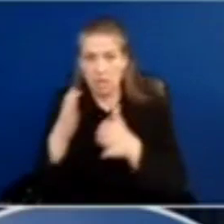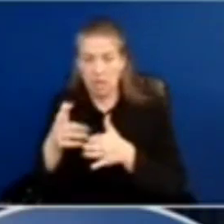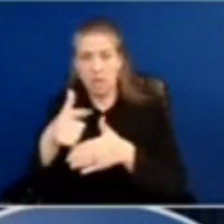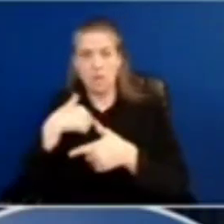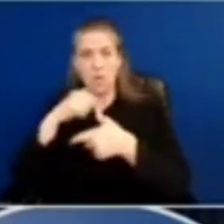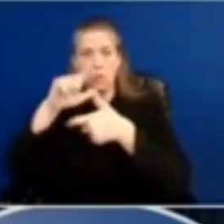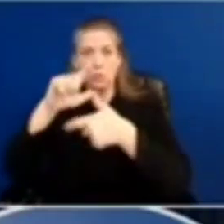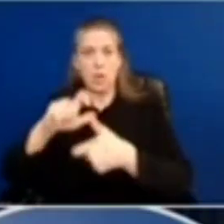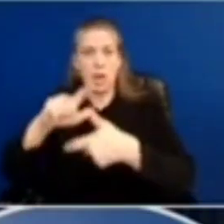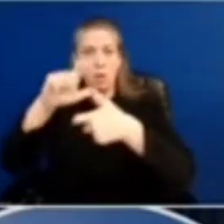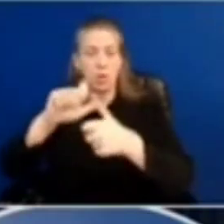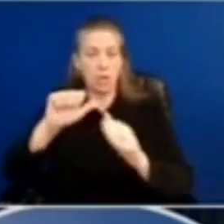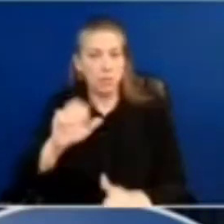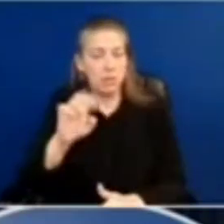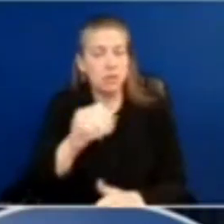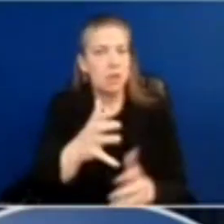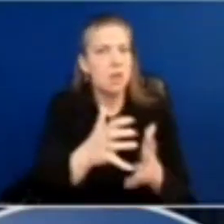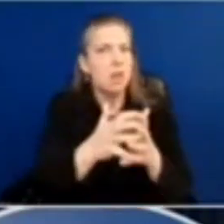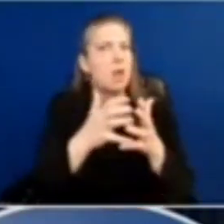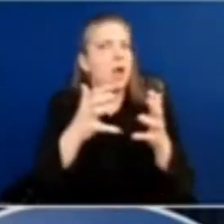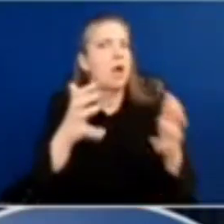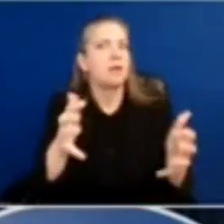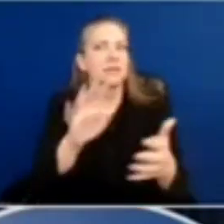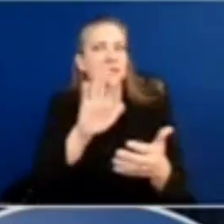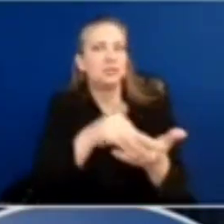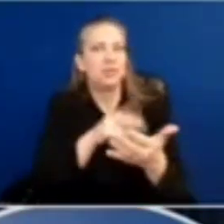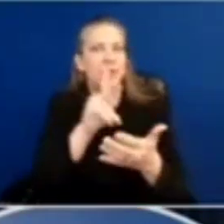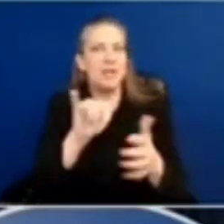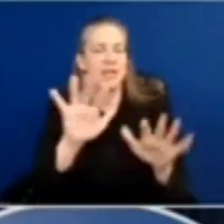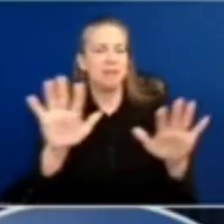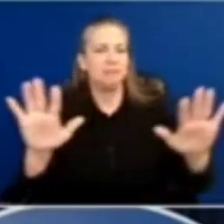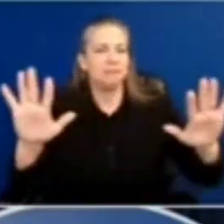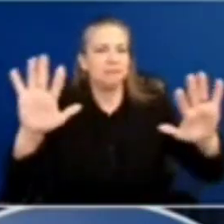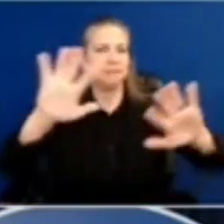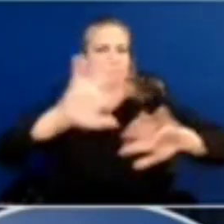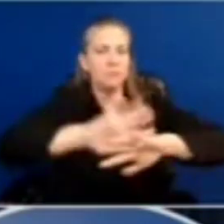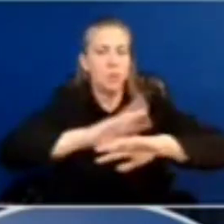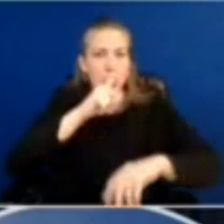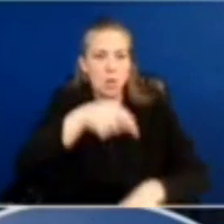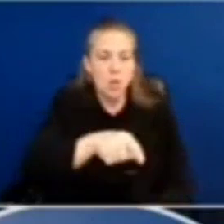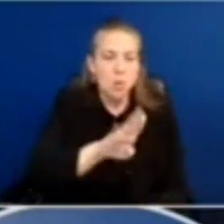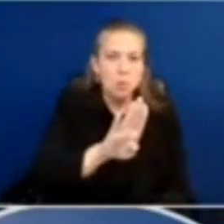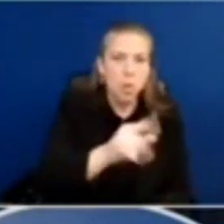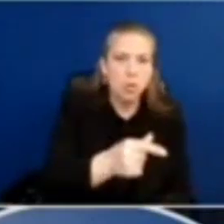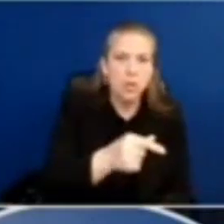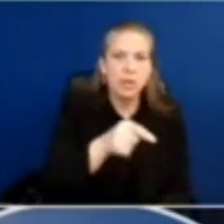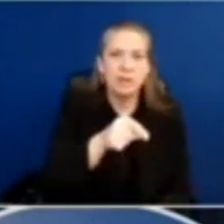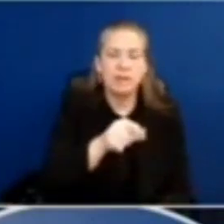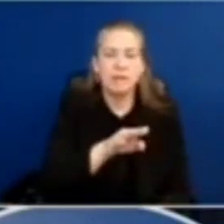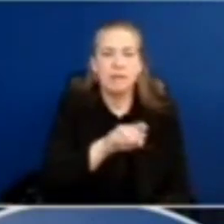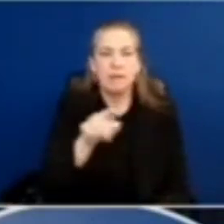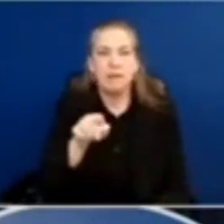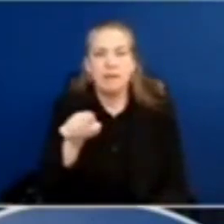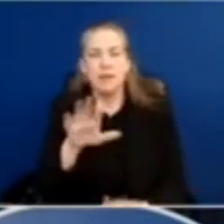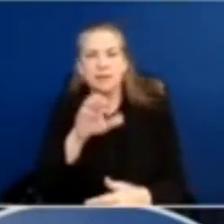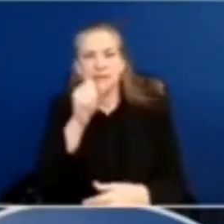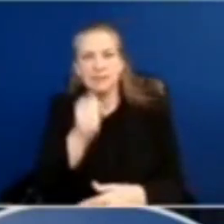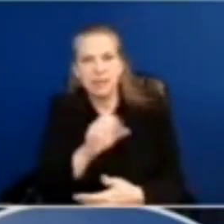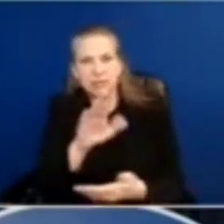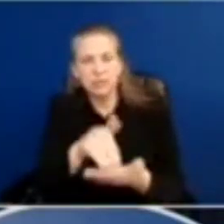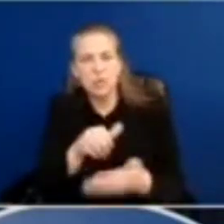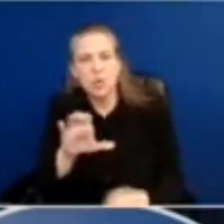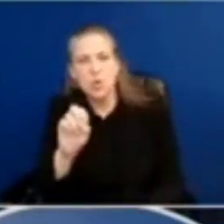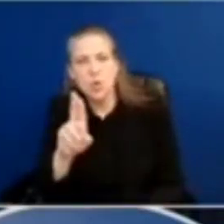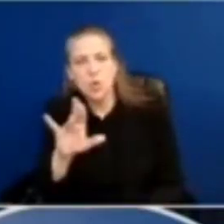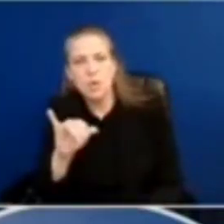is a lot of central Kentucky, including Bowling Green and even getting to South Central as far as Corbin and